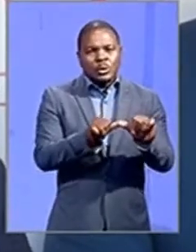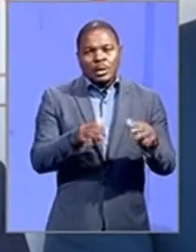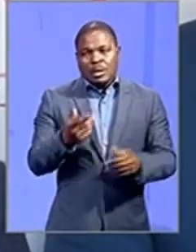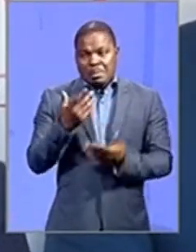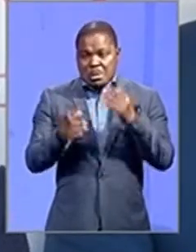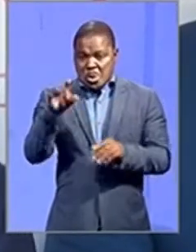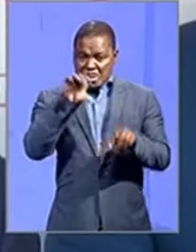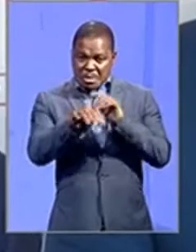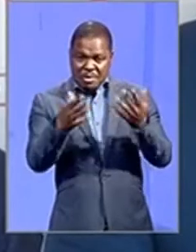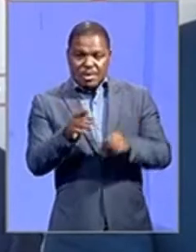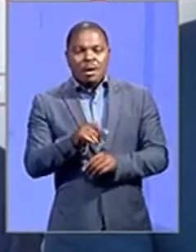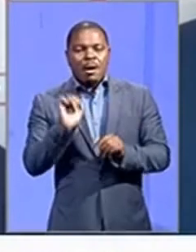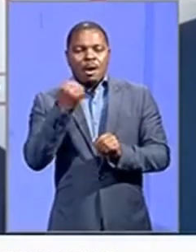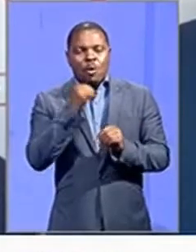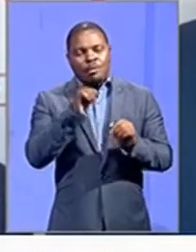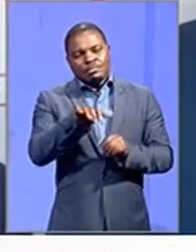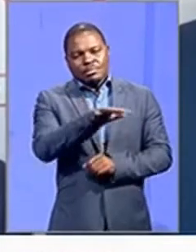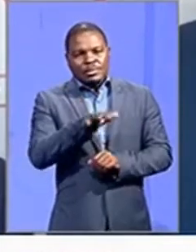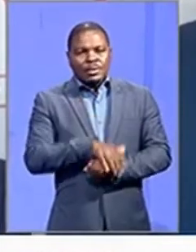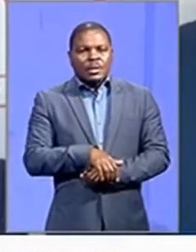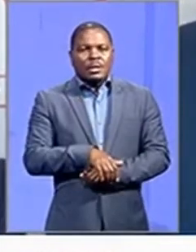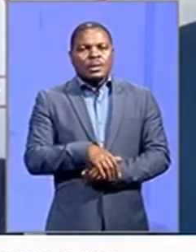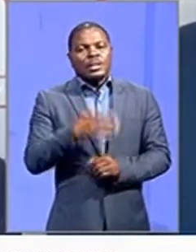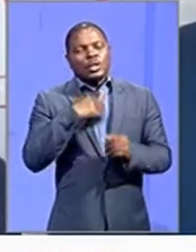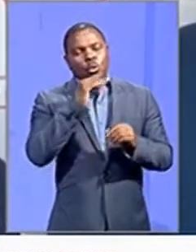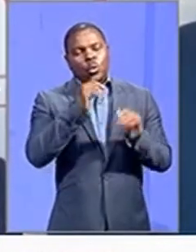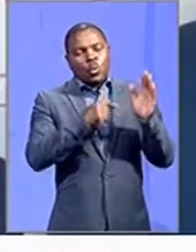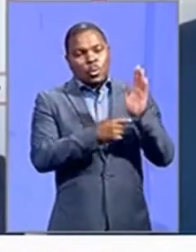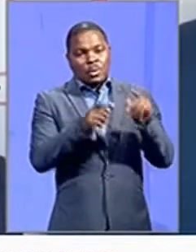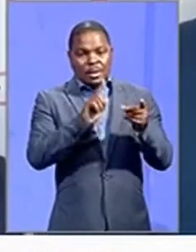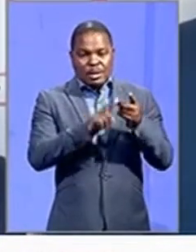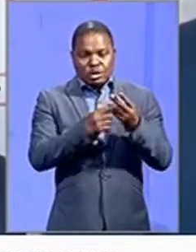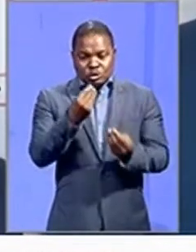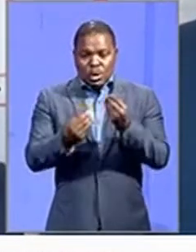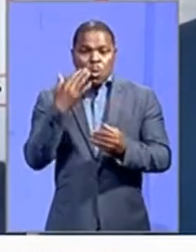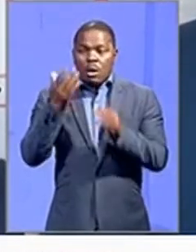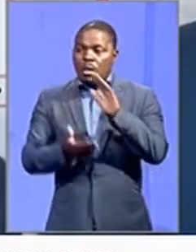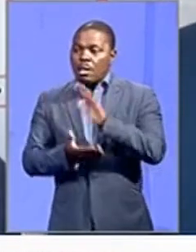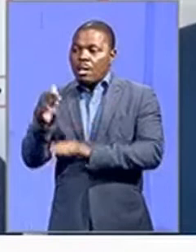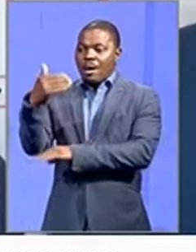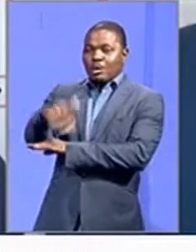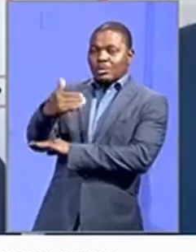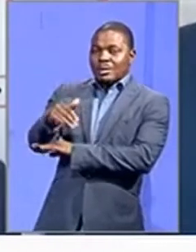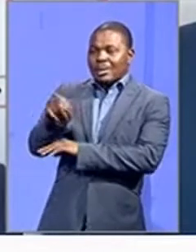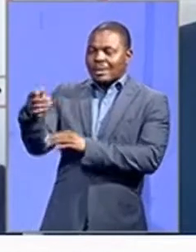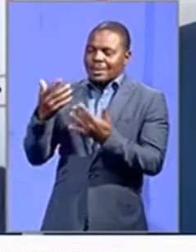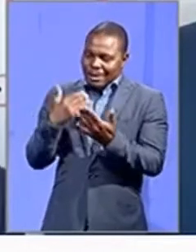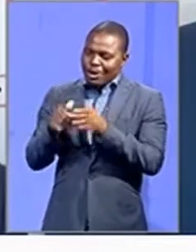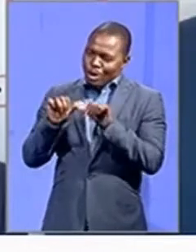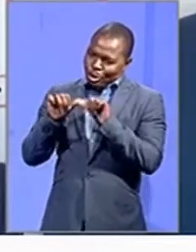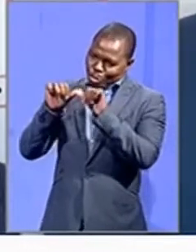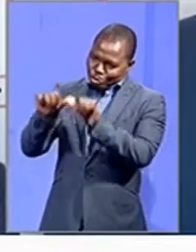up also with this concept that we have of talking wars, that we want even our children, when they are outside, they can continue to